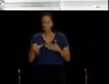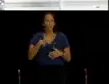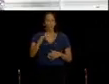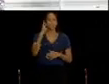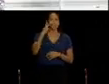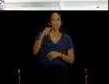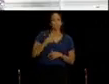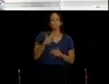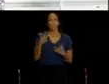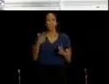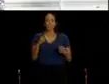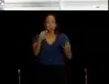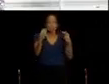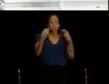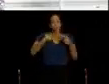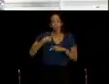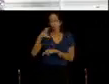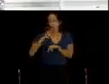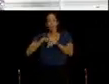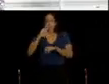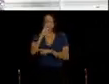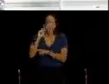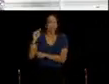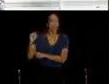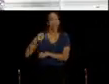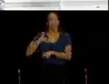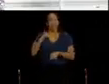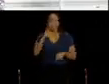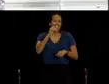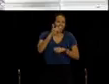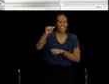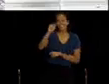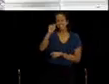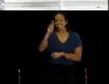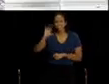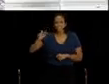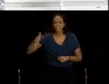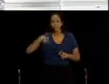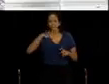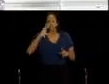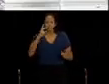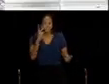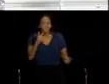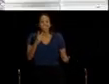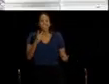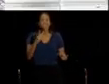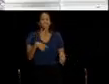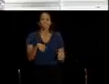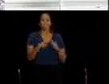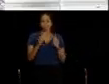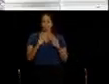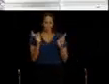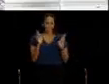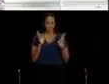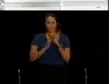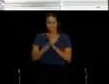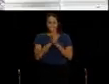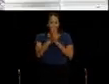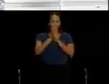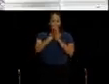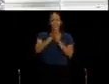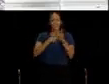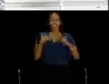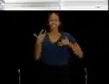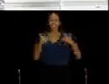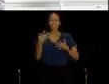on CNN. You're going to catch me on NBC. I had my pantsuits picked out. I was good to go.